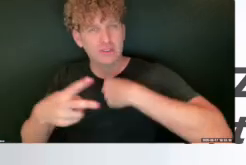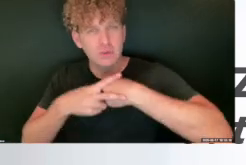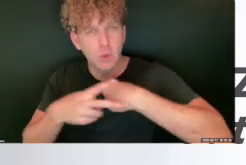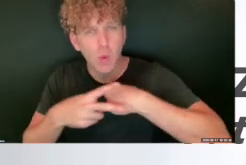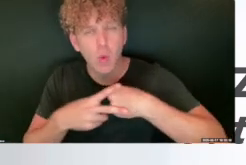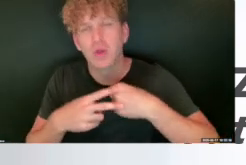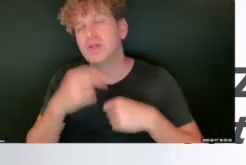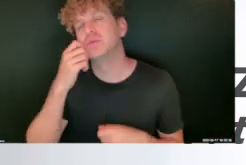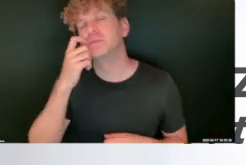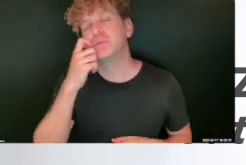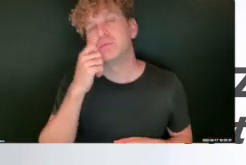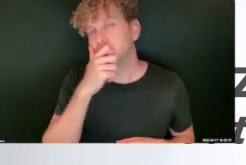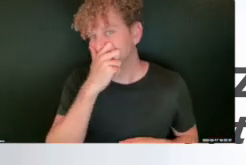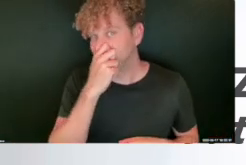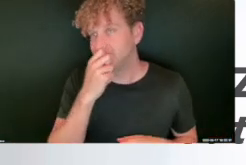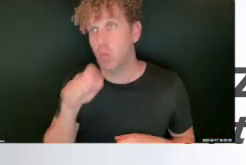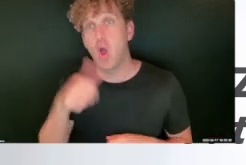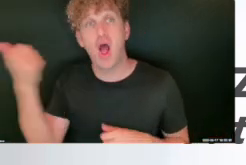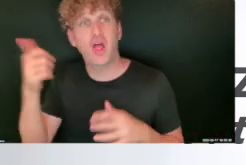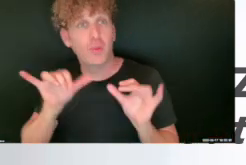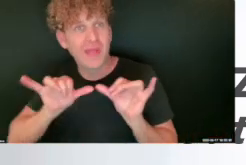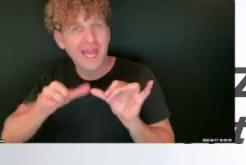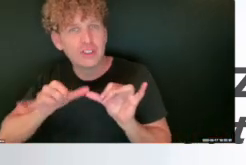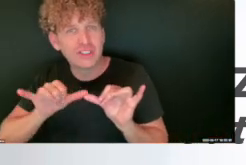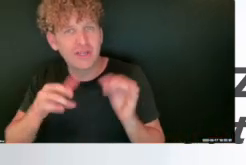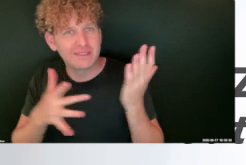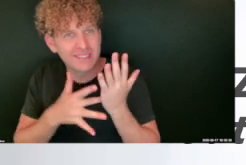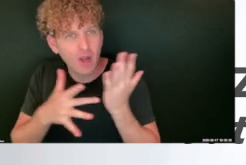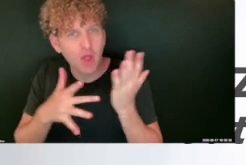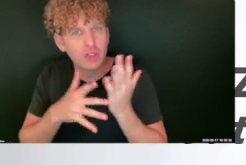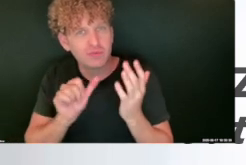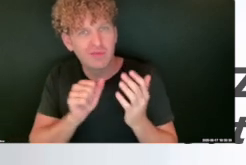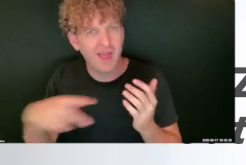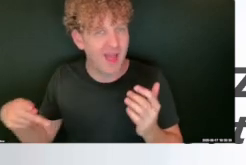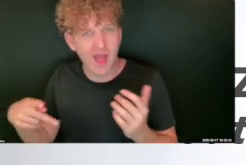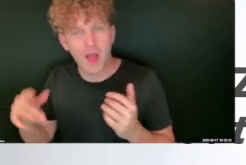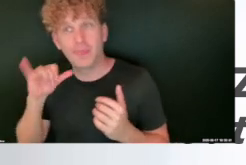use, handling, and eventual disposal of repurposed components.